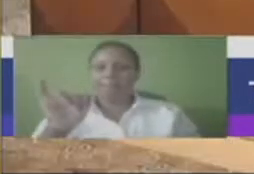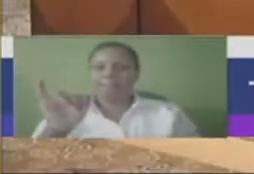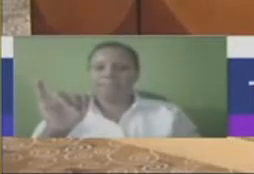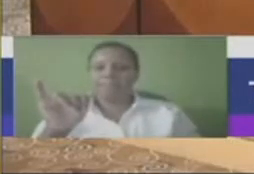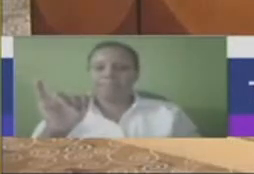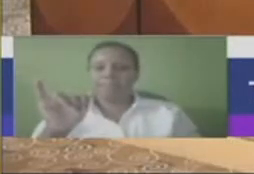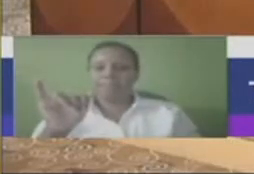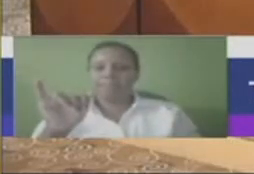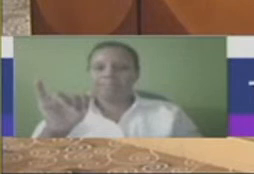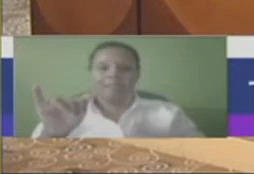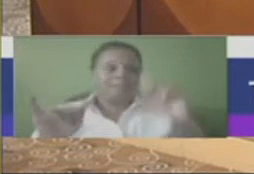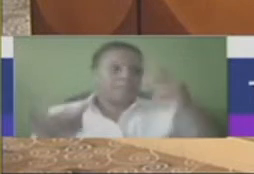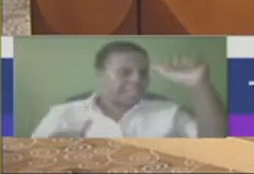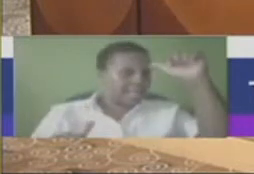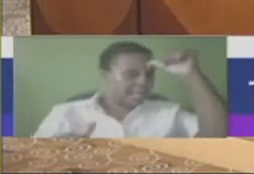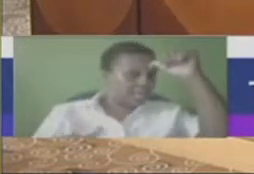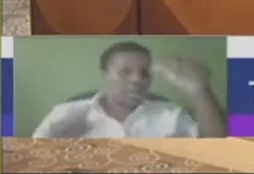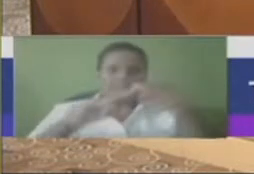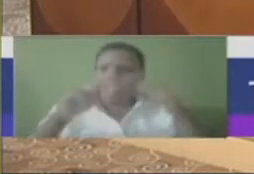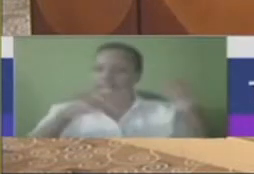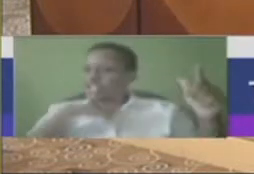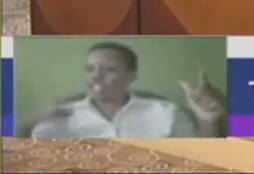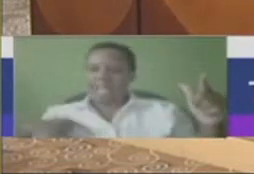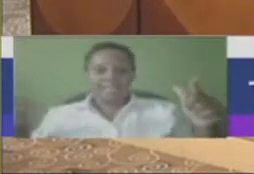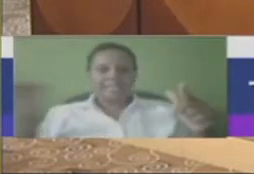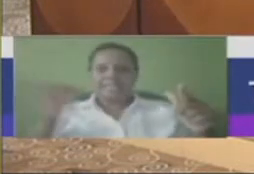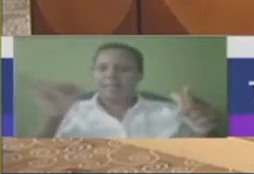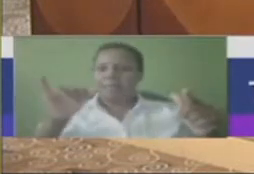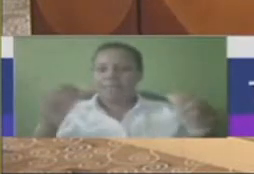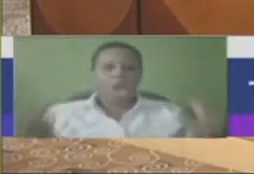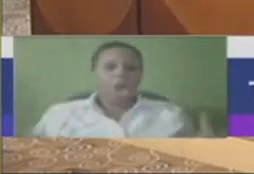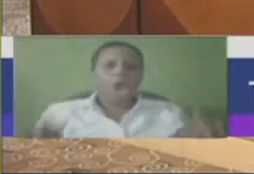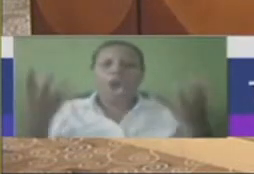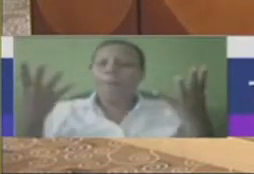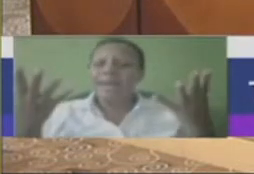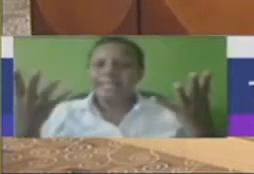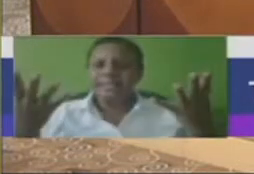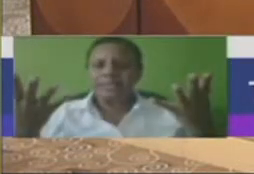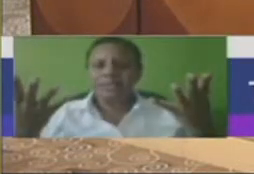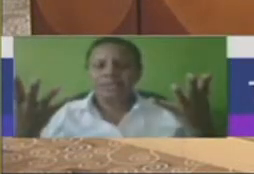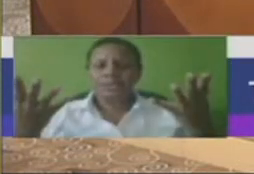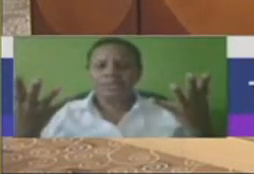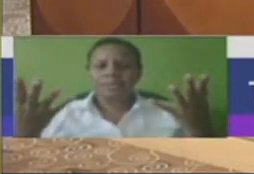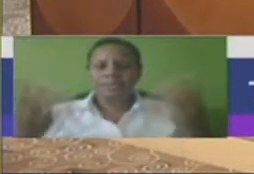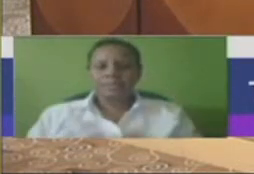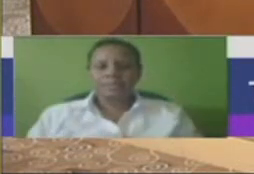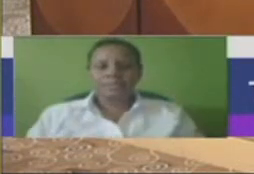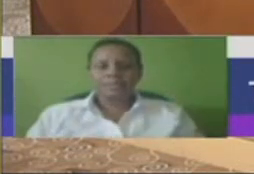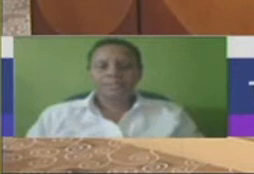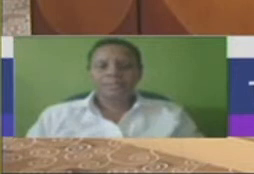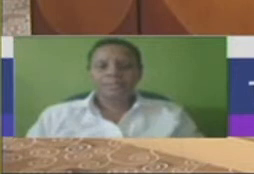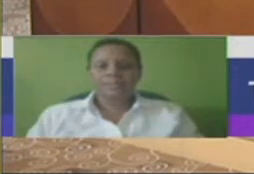Could you say break down how many? No, I won't have that granular detail.